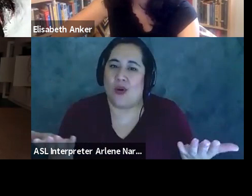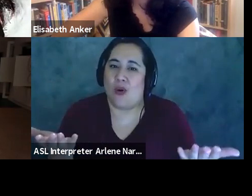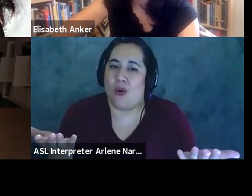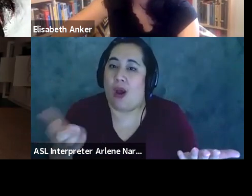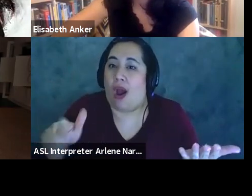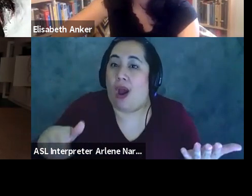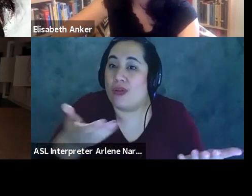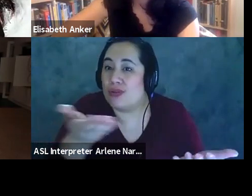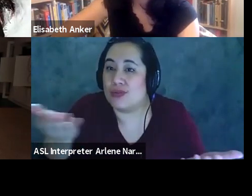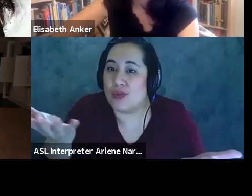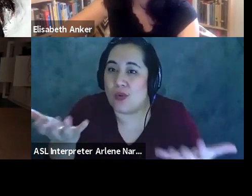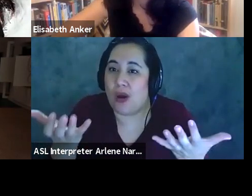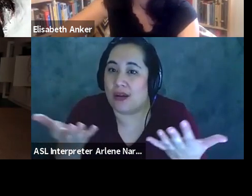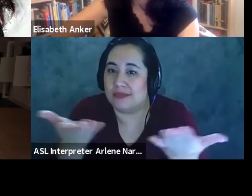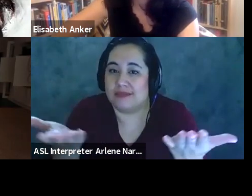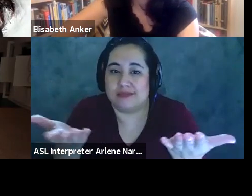Others who want to